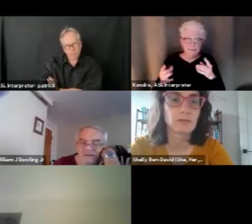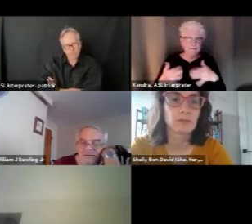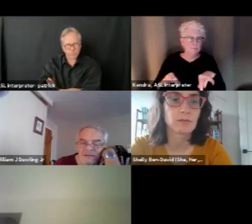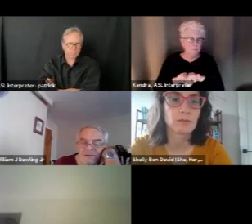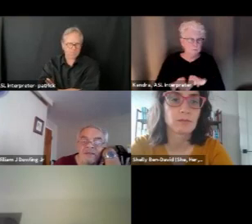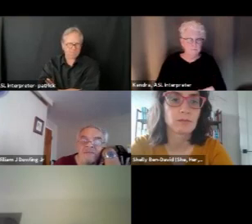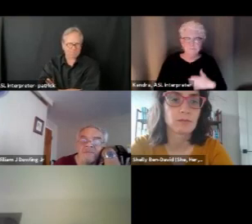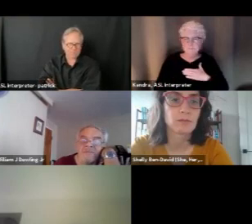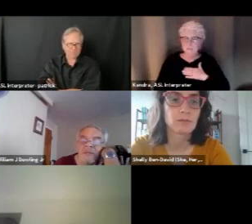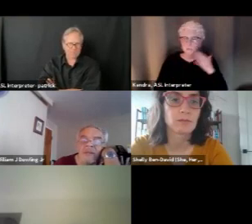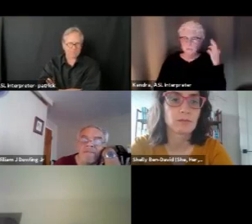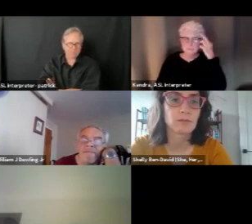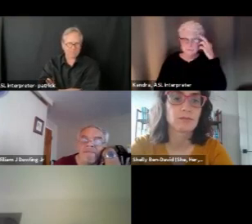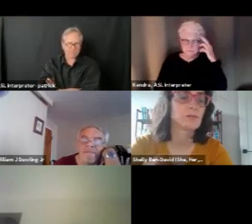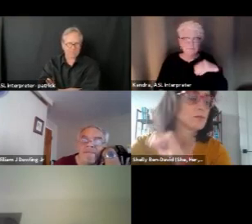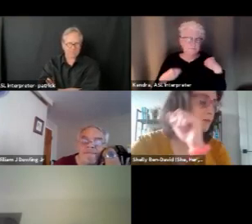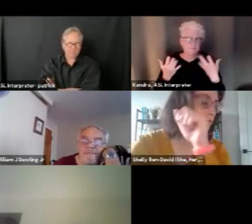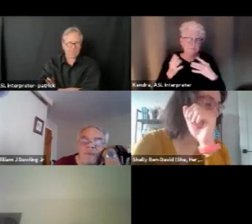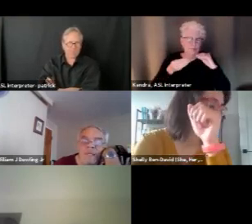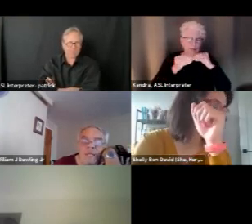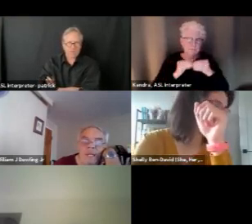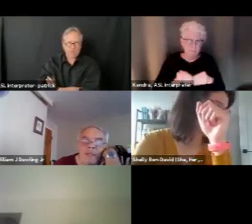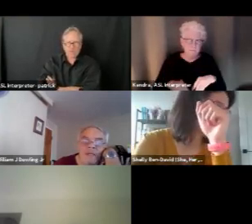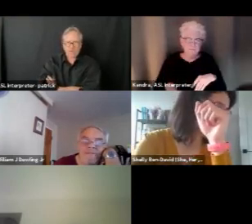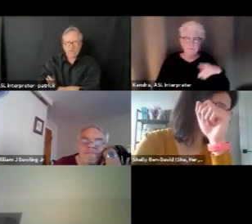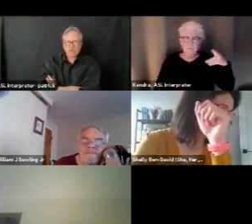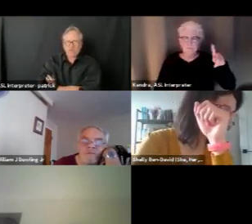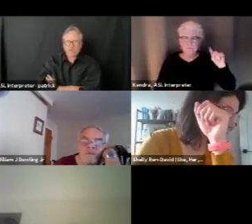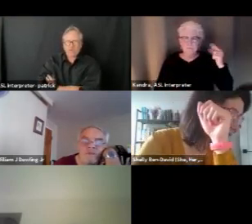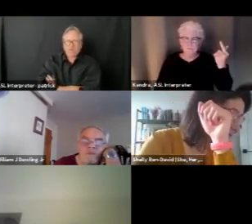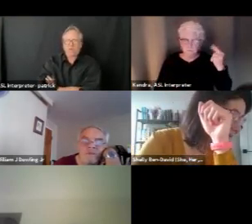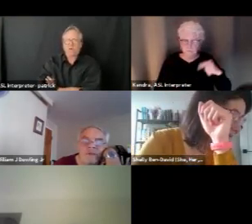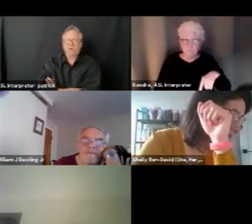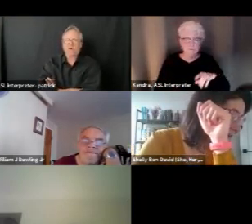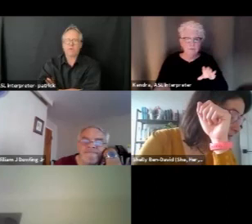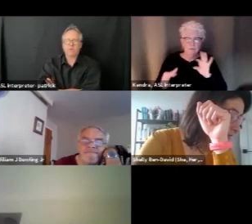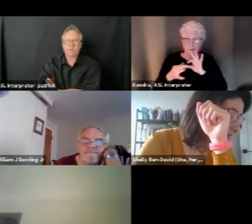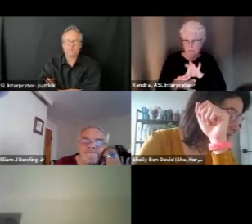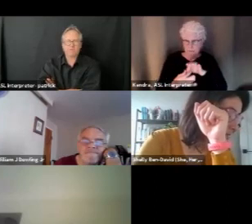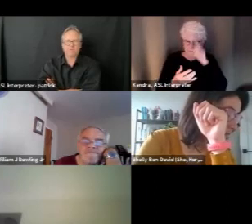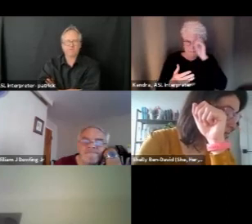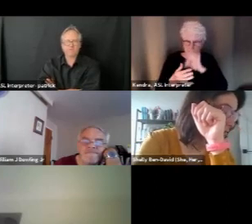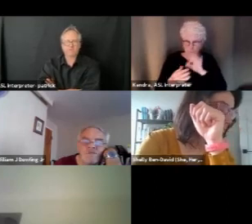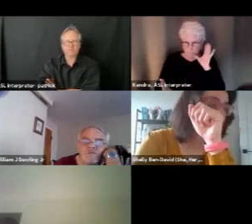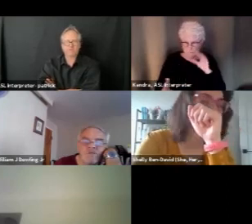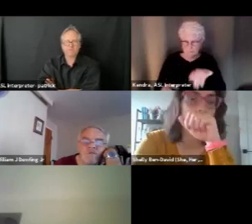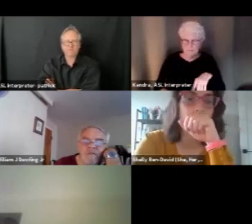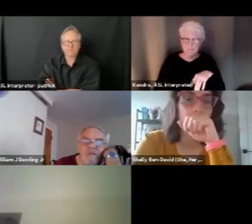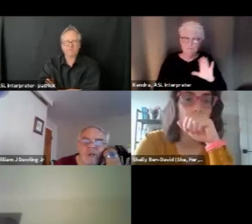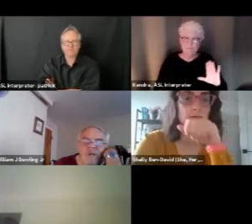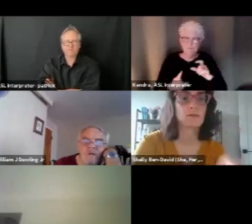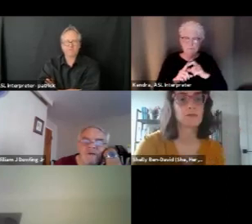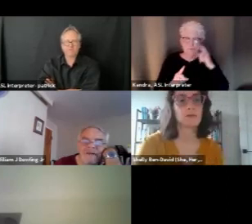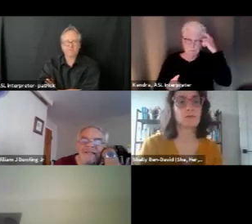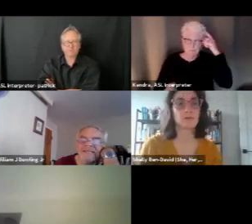now, the field of post-traumatic growth, looking at psychosis and mental disorders, as they would put it, is still kind of